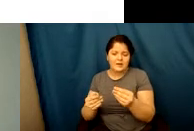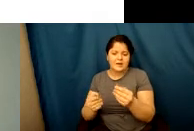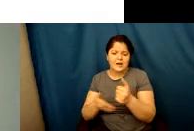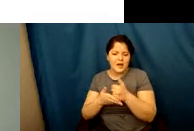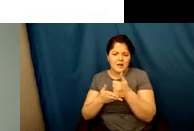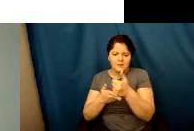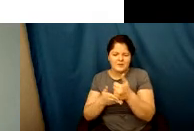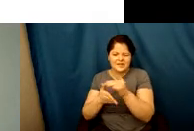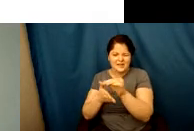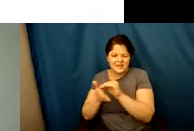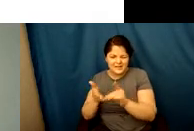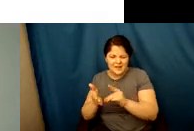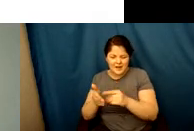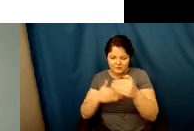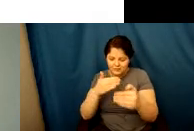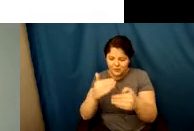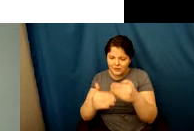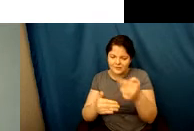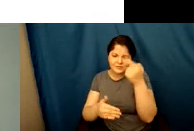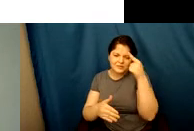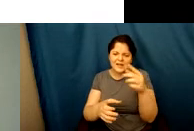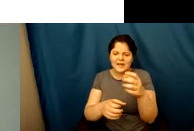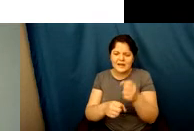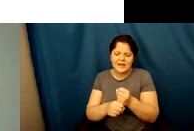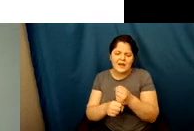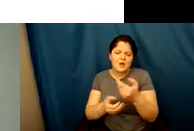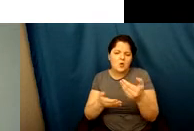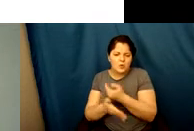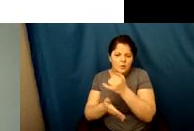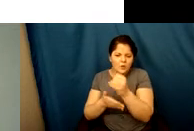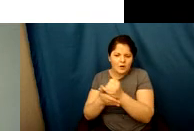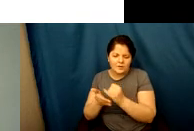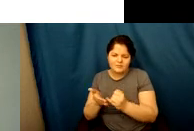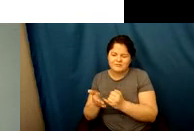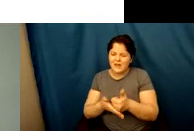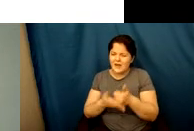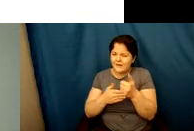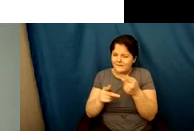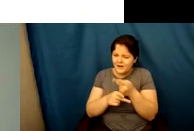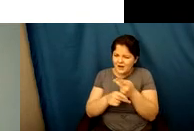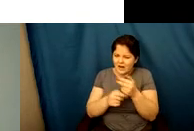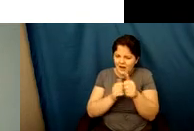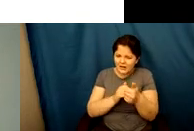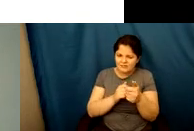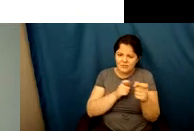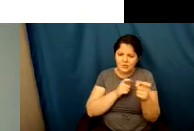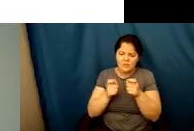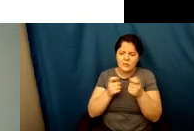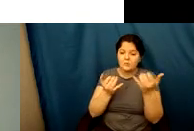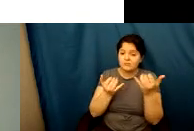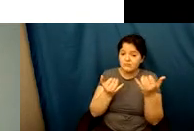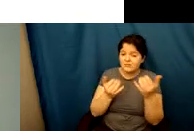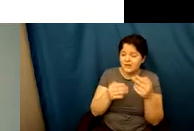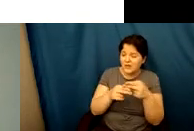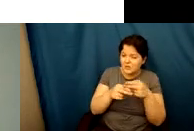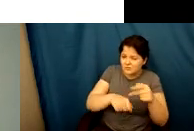design a process to acquire new art. It helps us figure out how we deal with temporary art